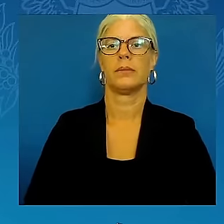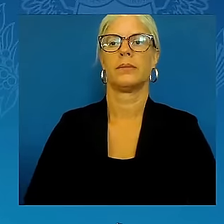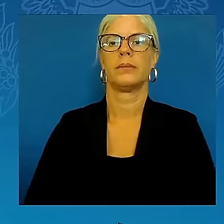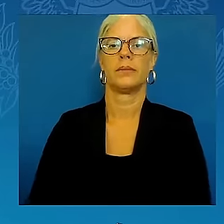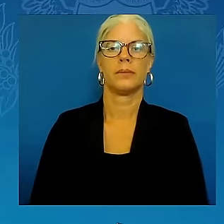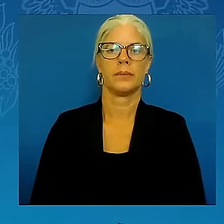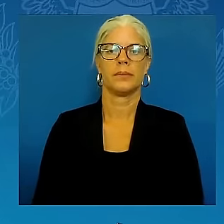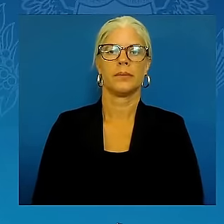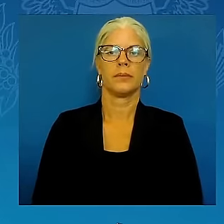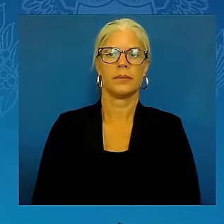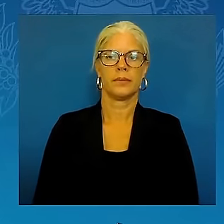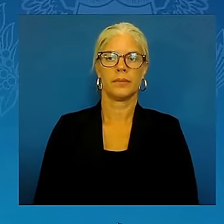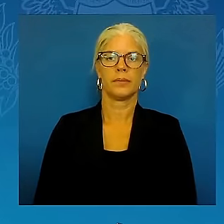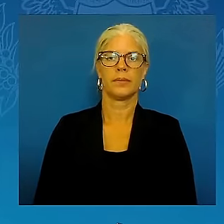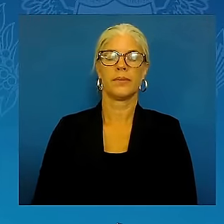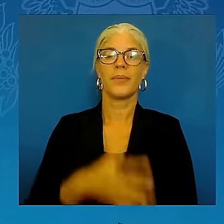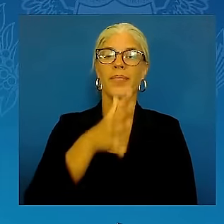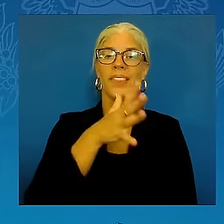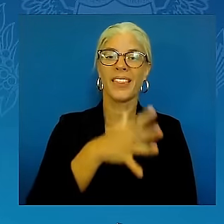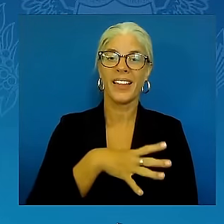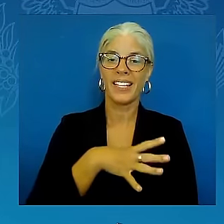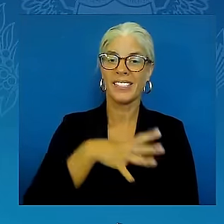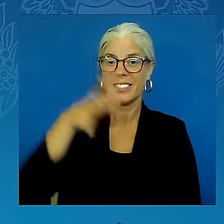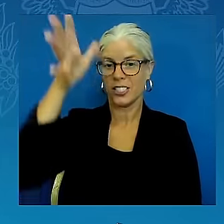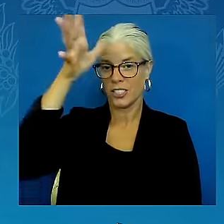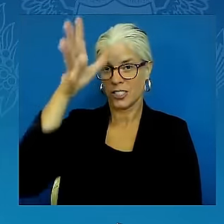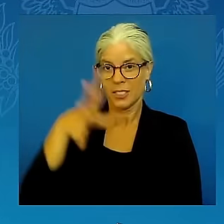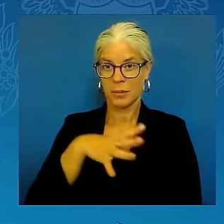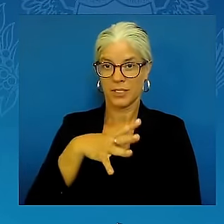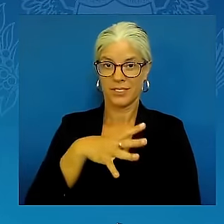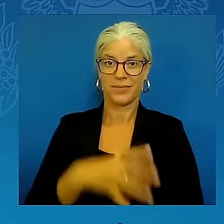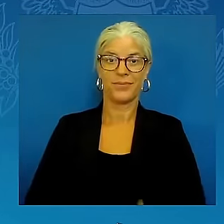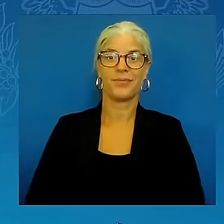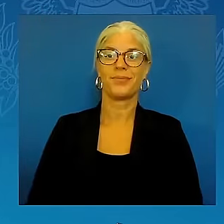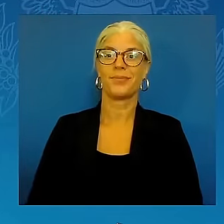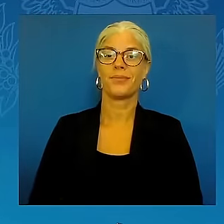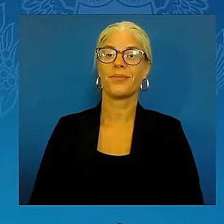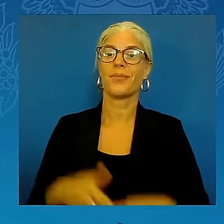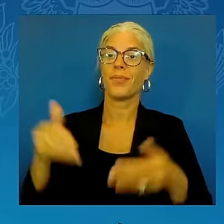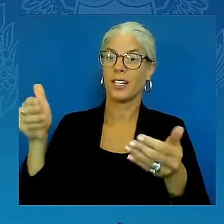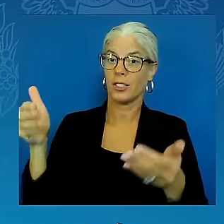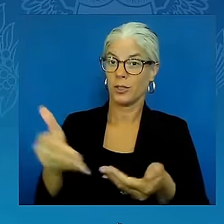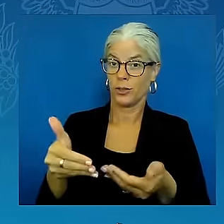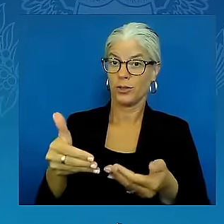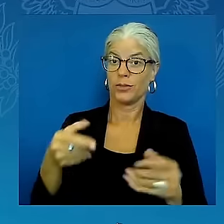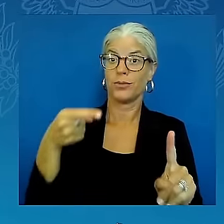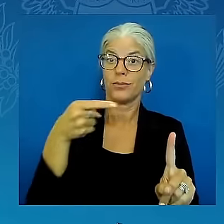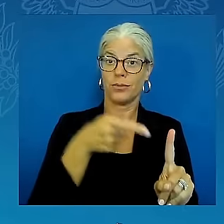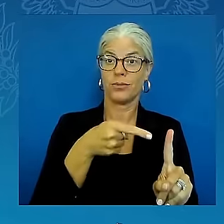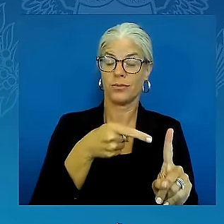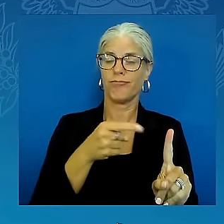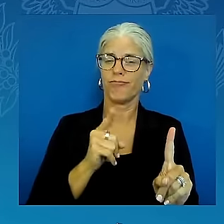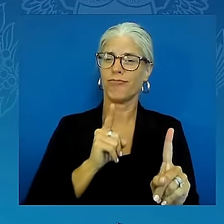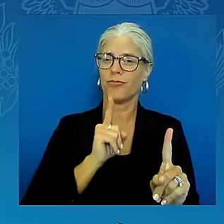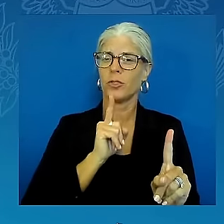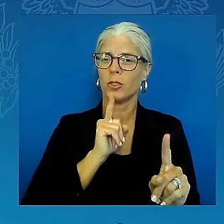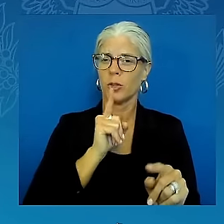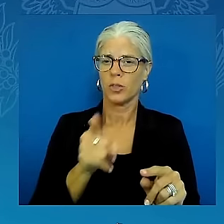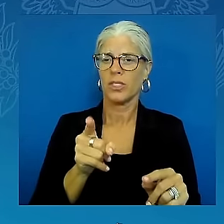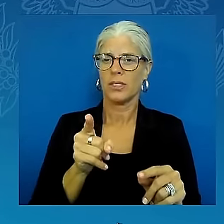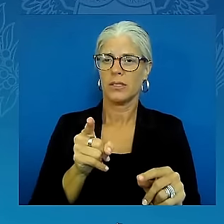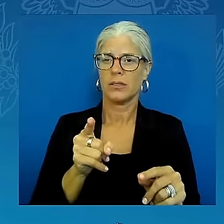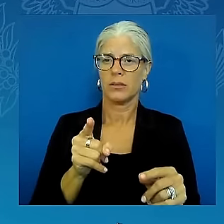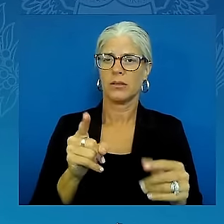an introduction is a prologue, not a catalog. So there